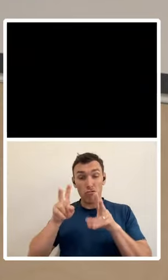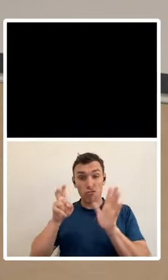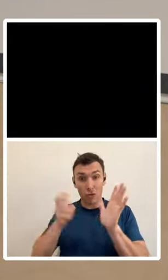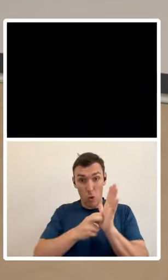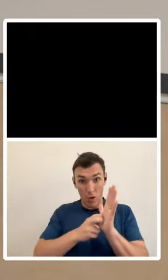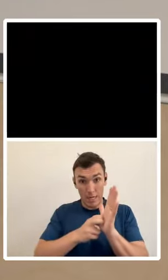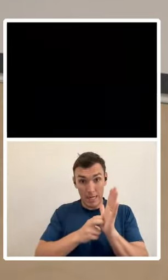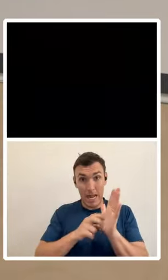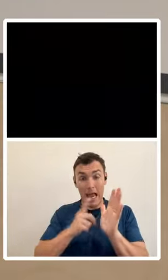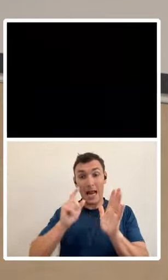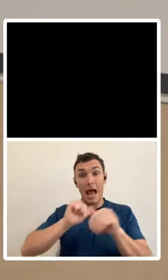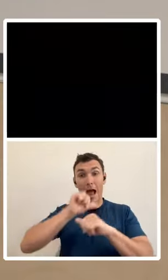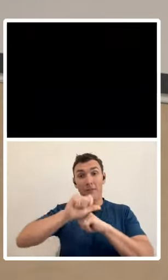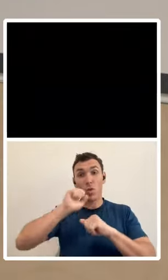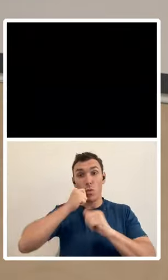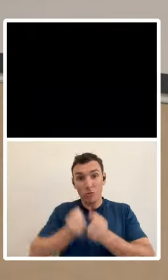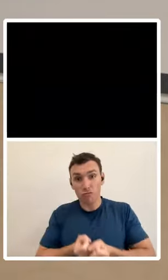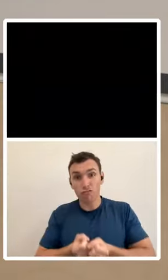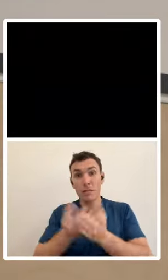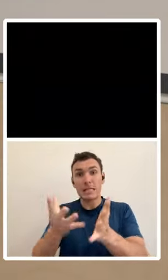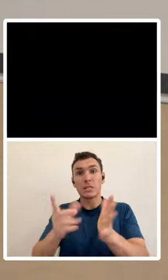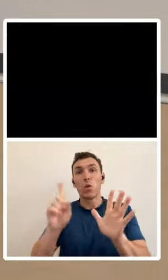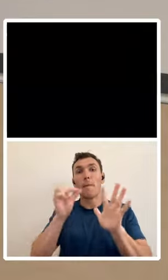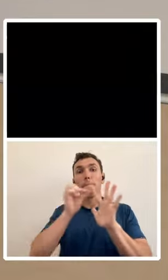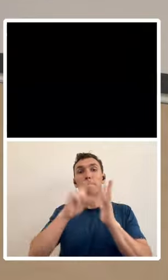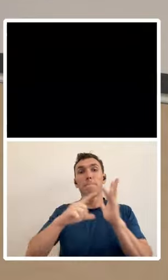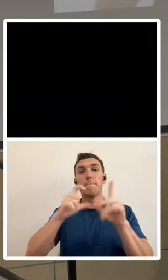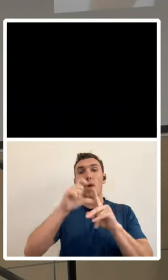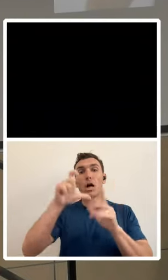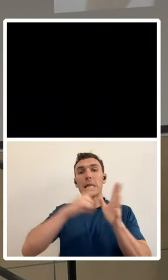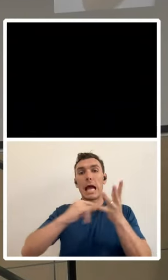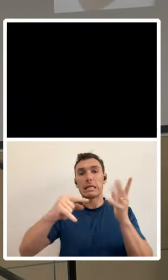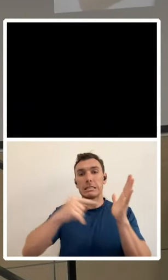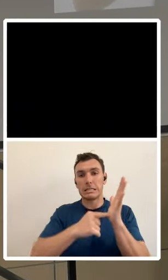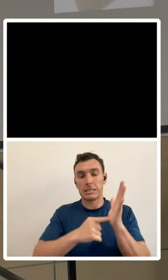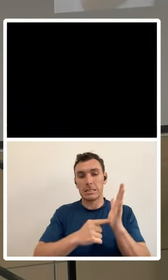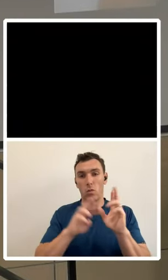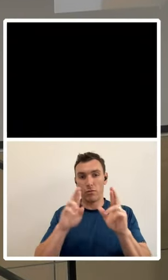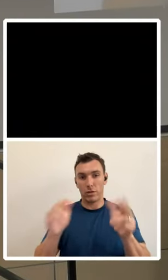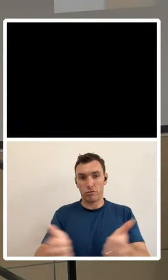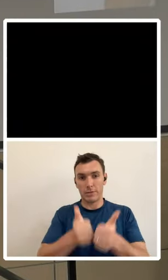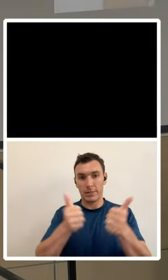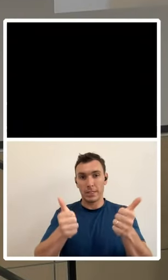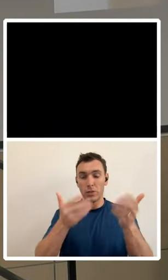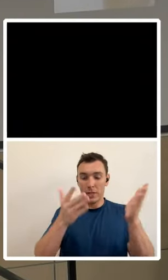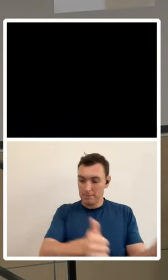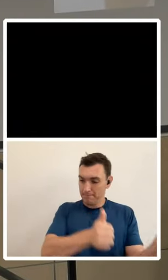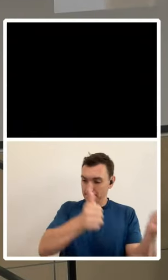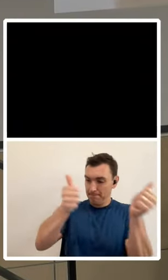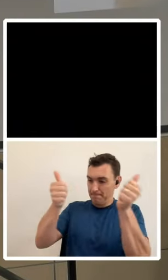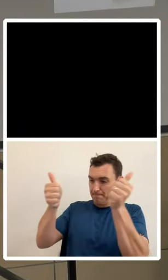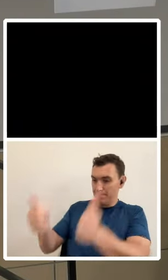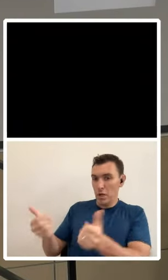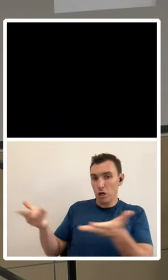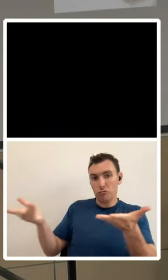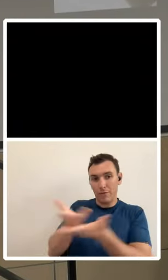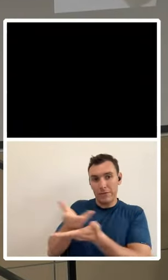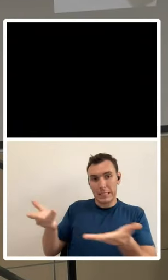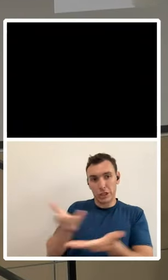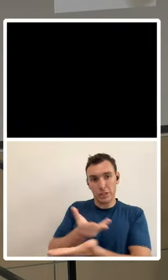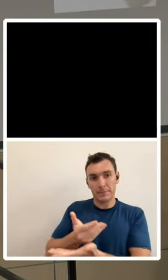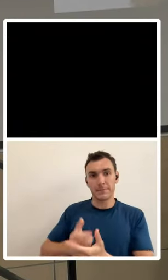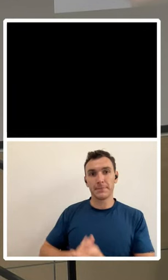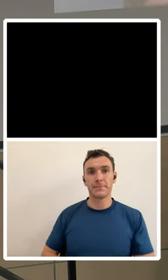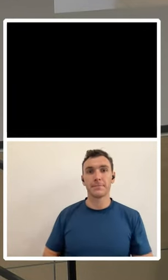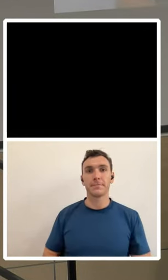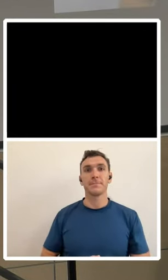All right, that's all done. So let me pass on to Rebecca and Gary to have this conversation. Cool, thank you so much, Mike. As